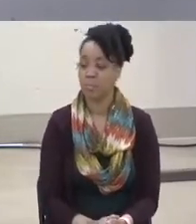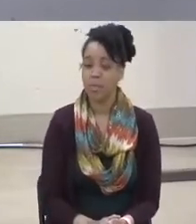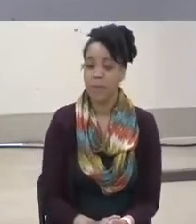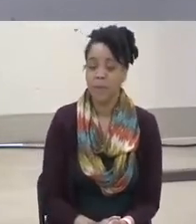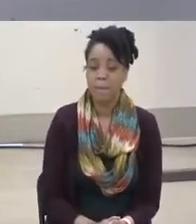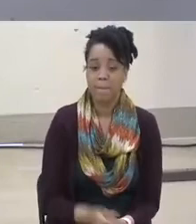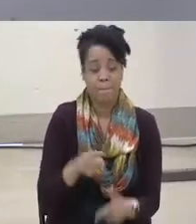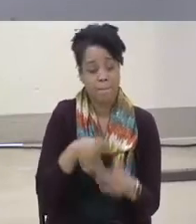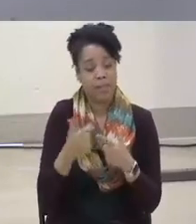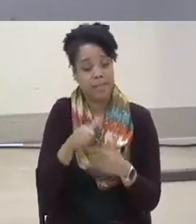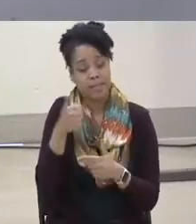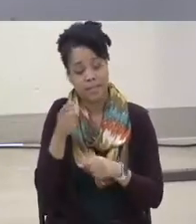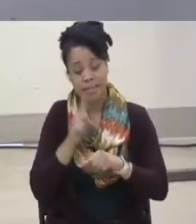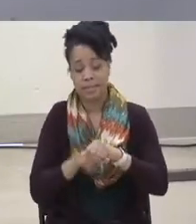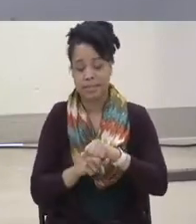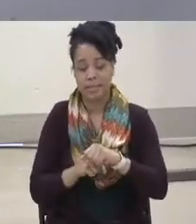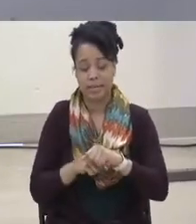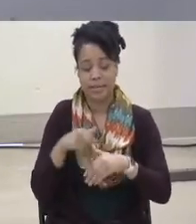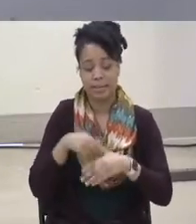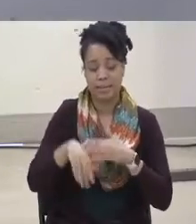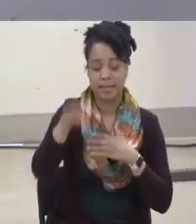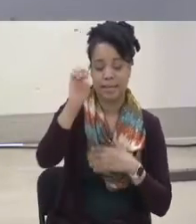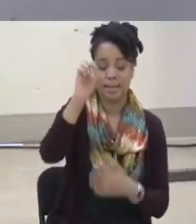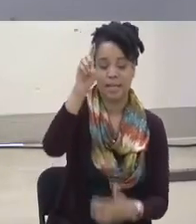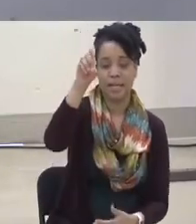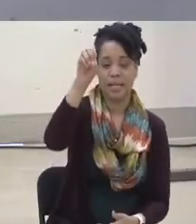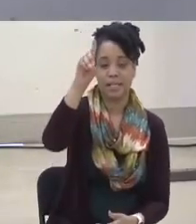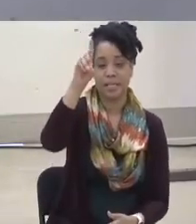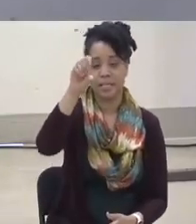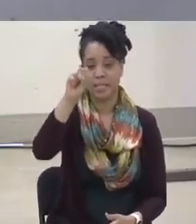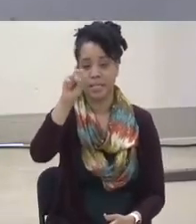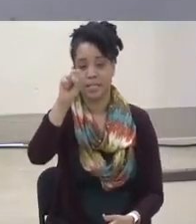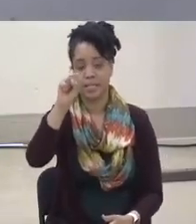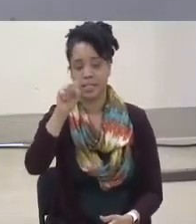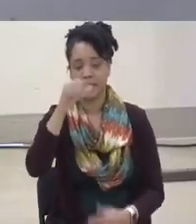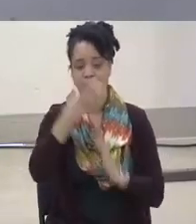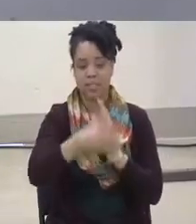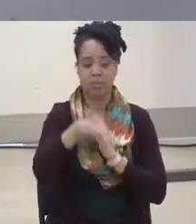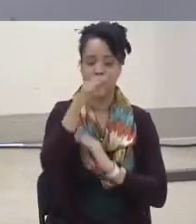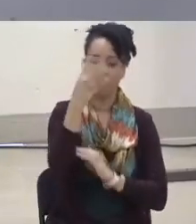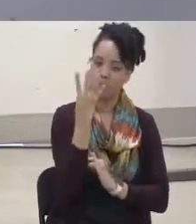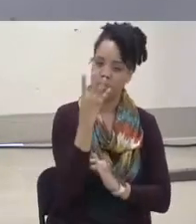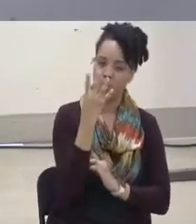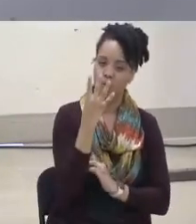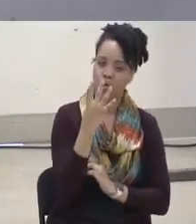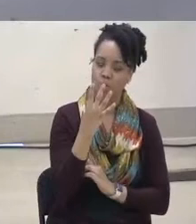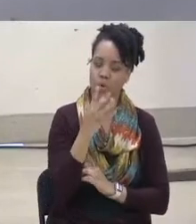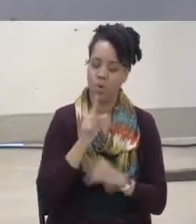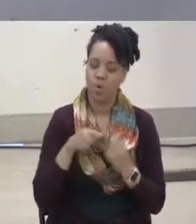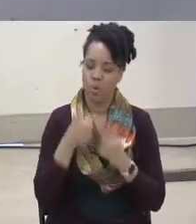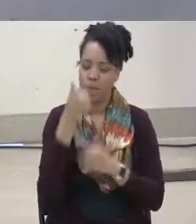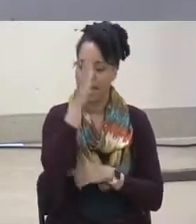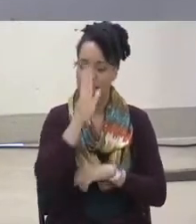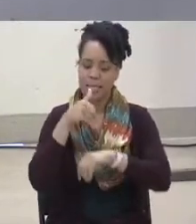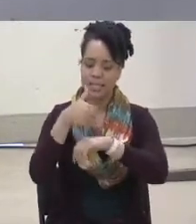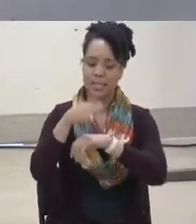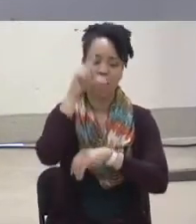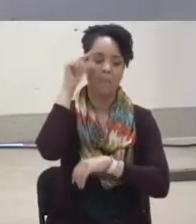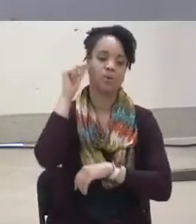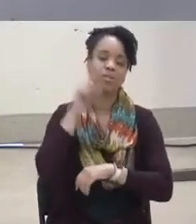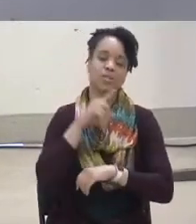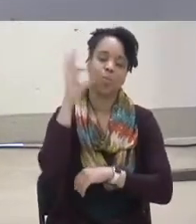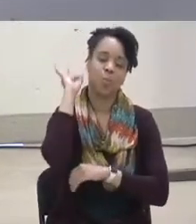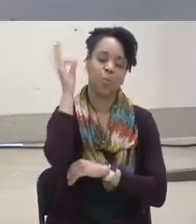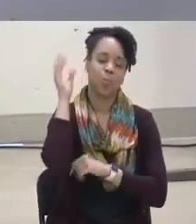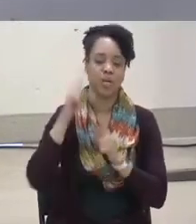then there was another time in Exodus chapter 4 where God sent Moses to preach to Pharaoh. Y en Éxodo 4,